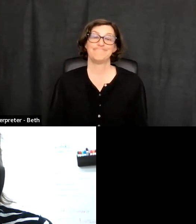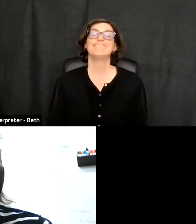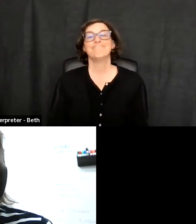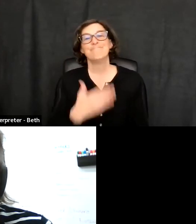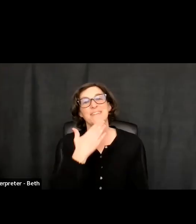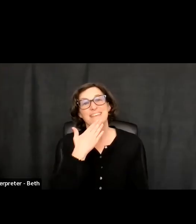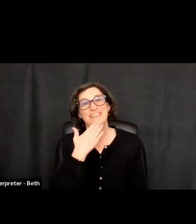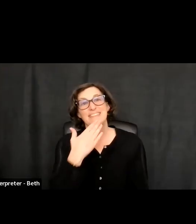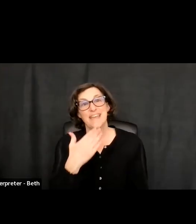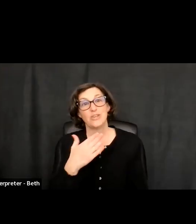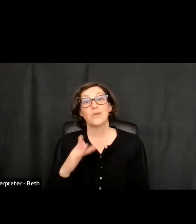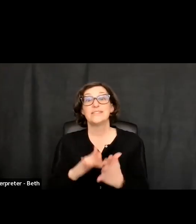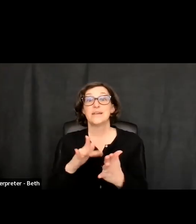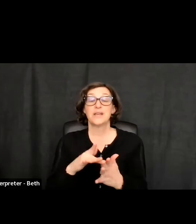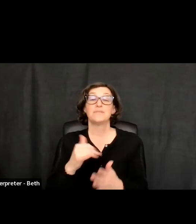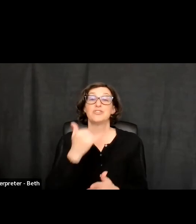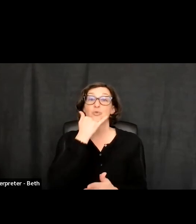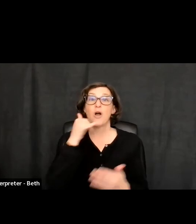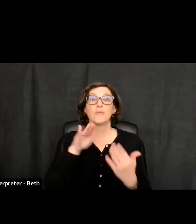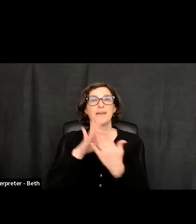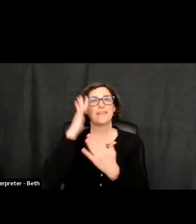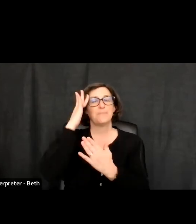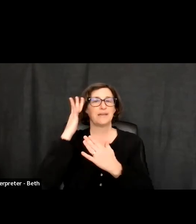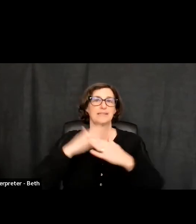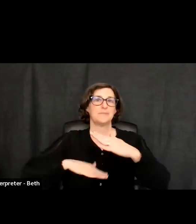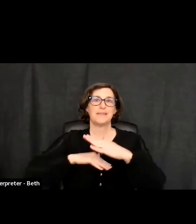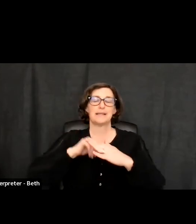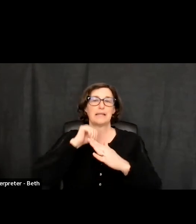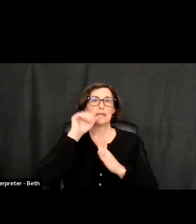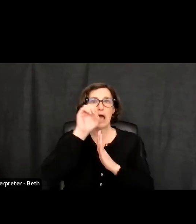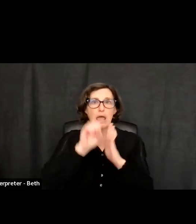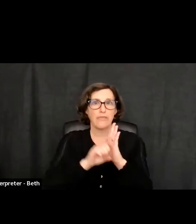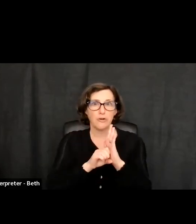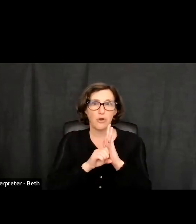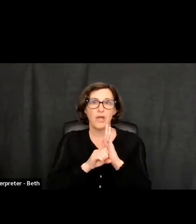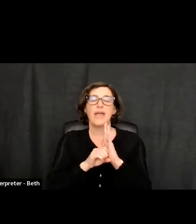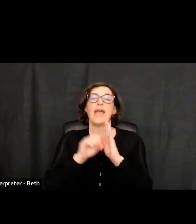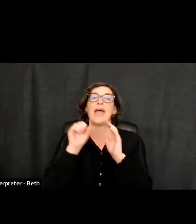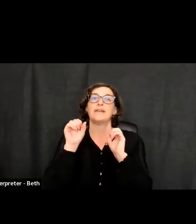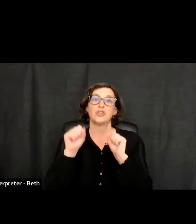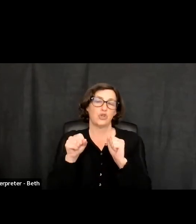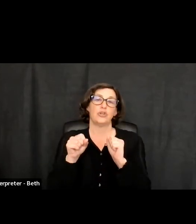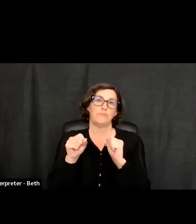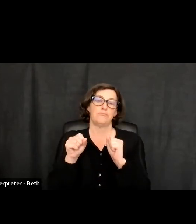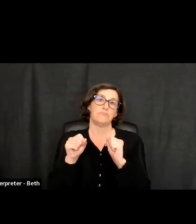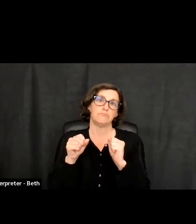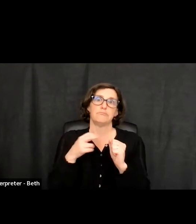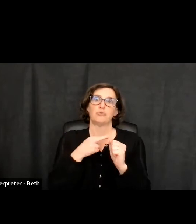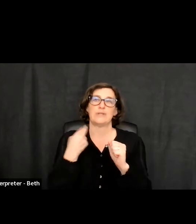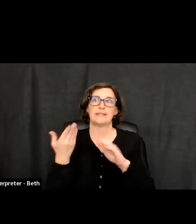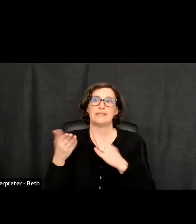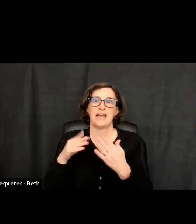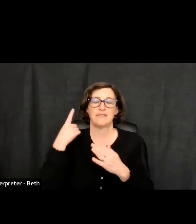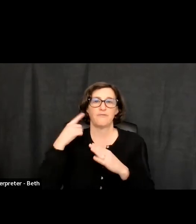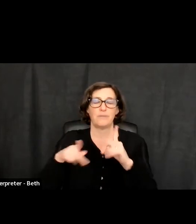sometimes it's the wrong method because it's fundamentally unethical and could subject people to death, right? So much of the interventions